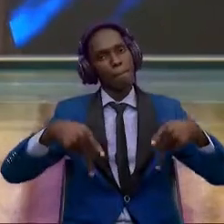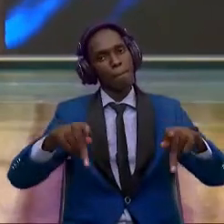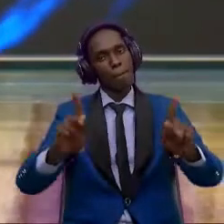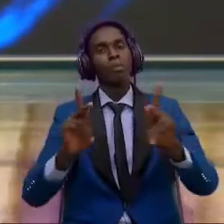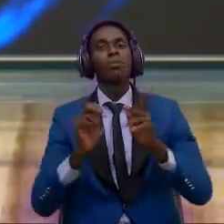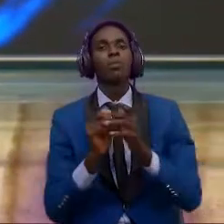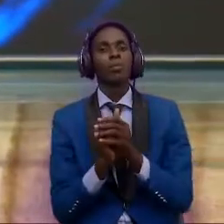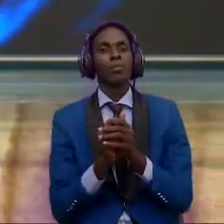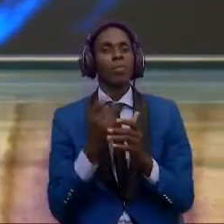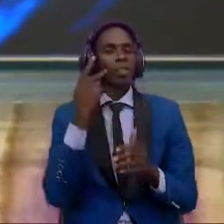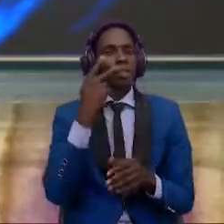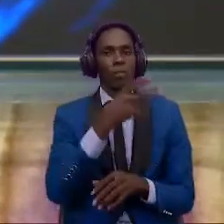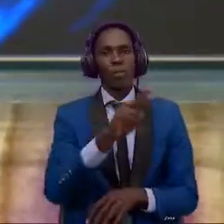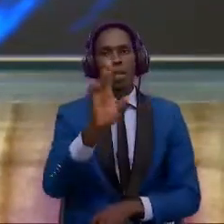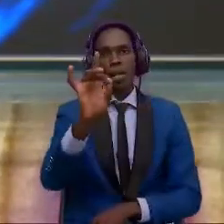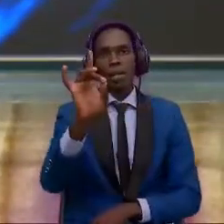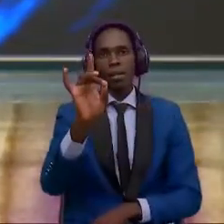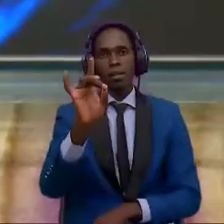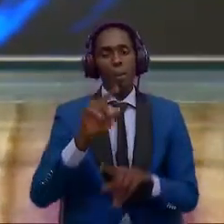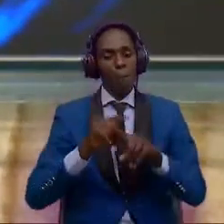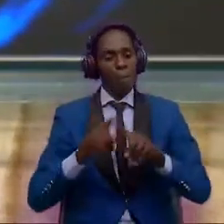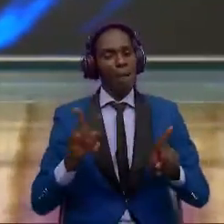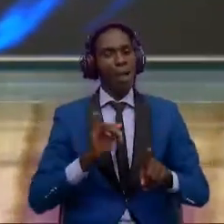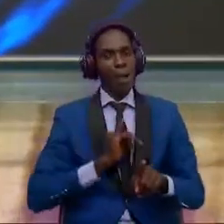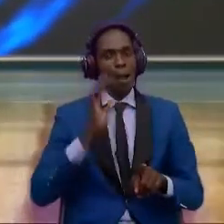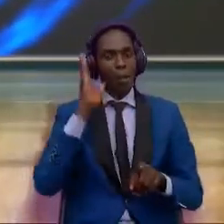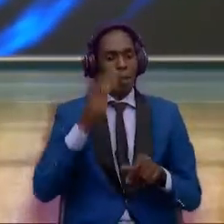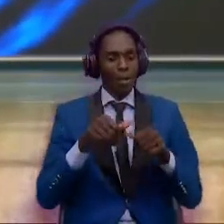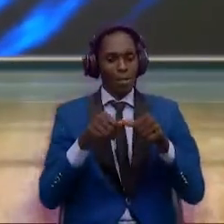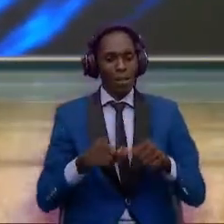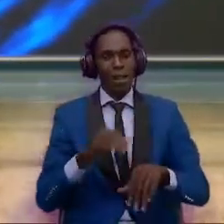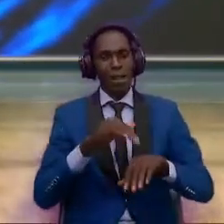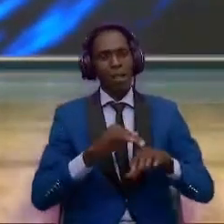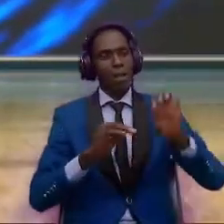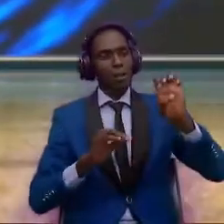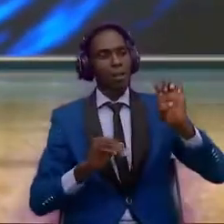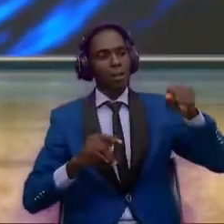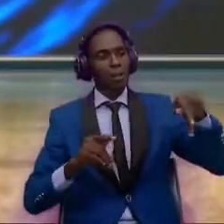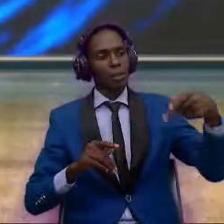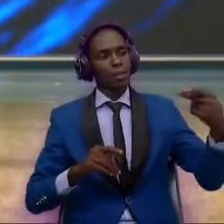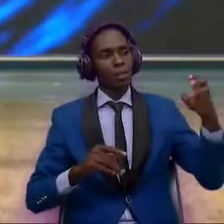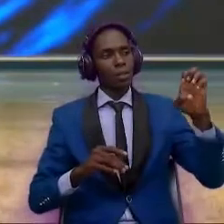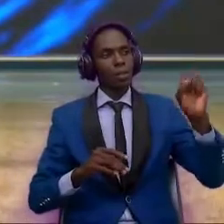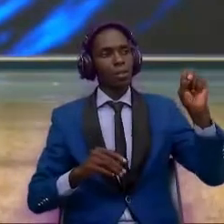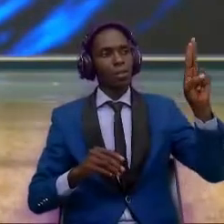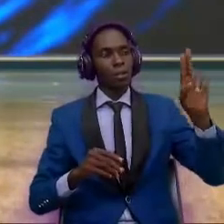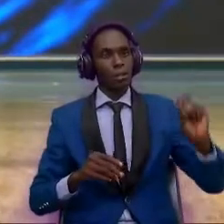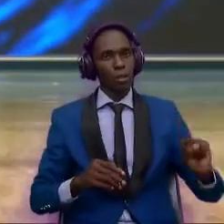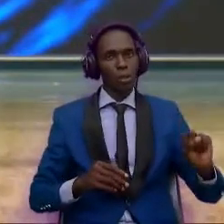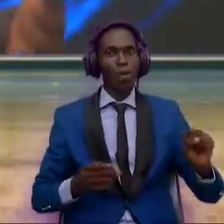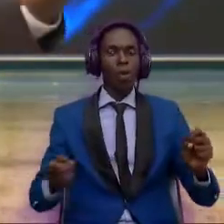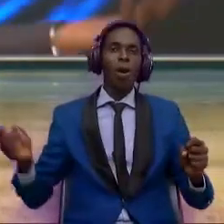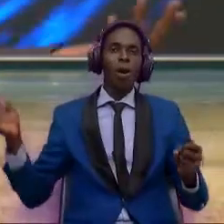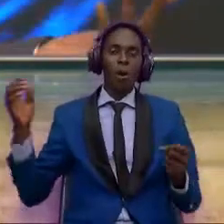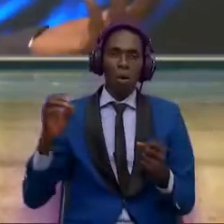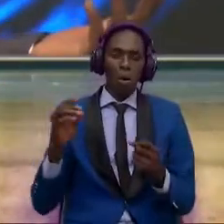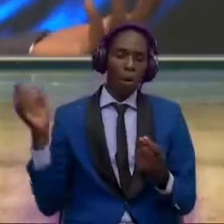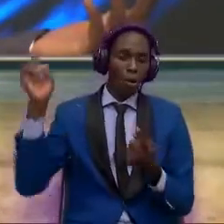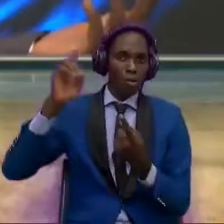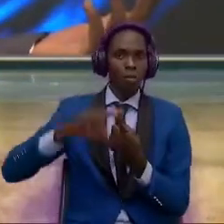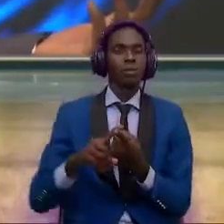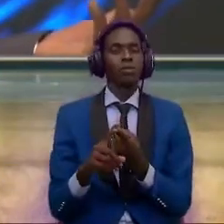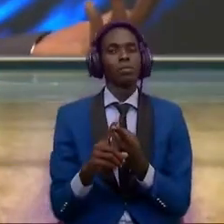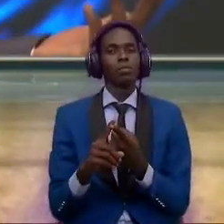verse 8 now, in verse 8, but I will tarry at Ephesus until Pentecost. On condition, that's the will of